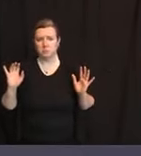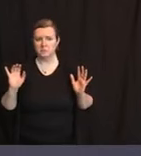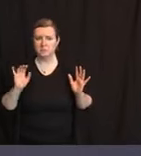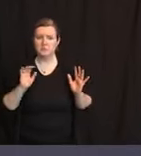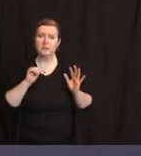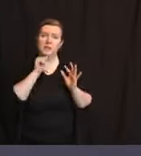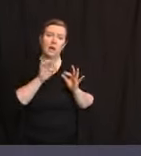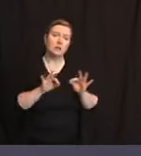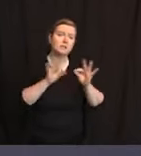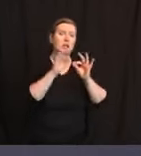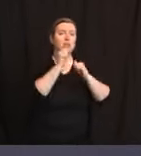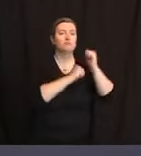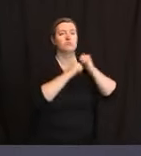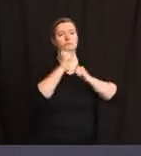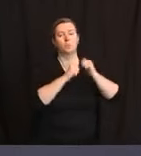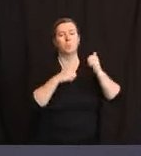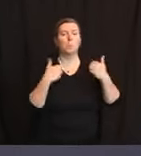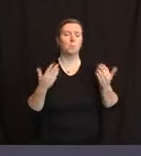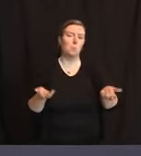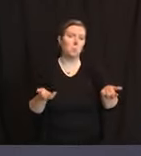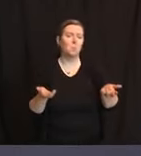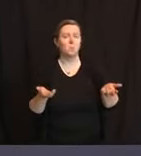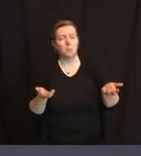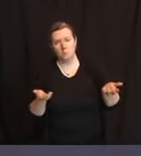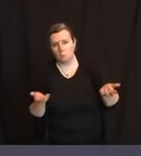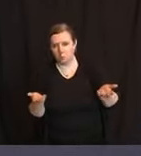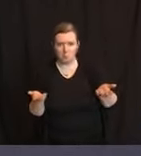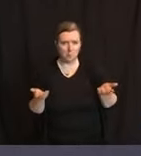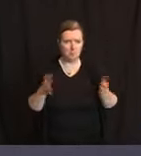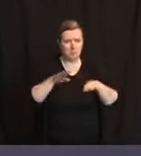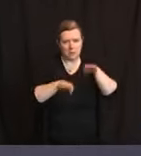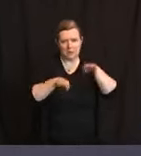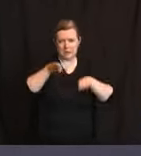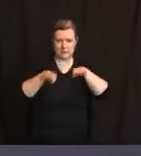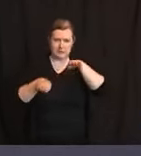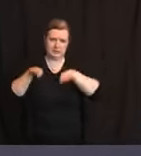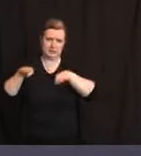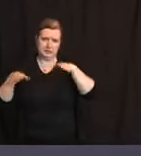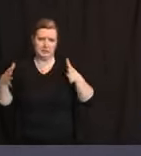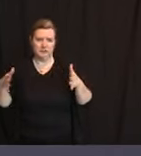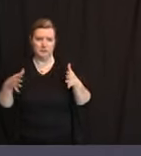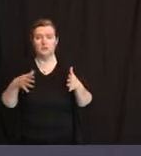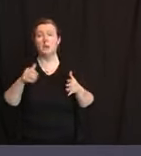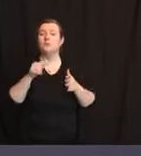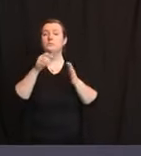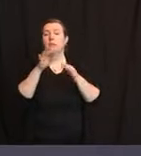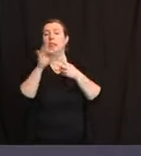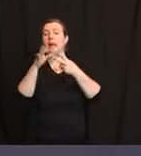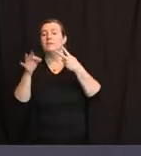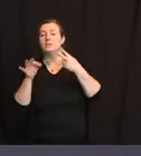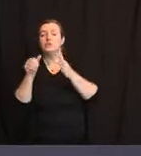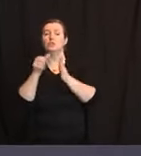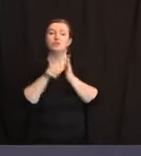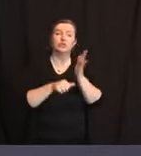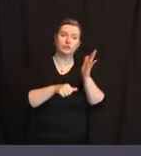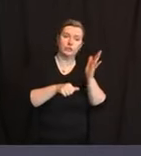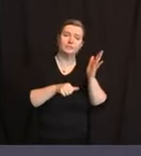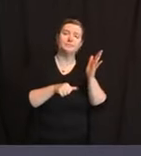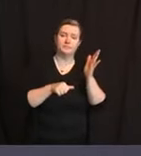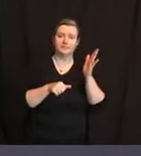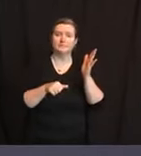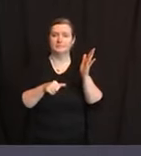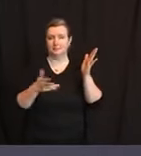or frankly to what we'll say when we say it about elective surgery, as an example. So my point is, if you